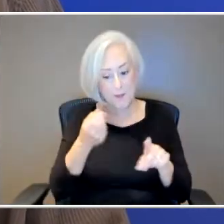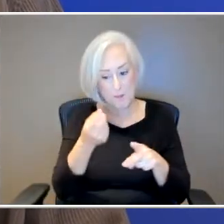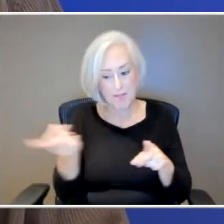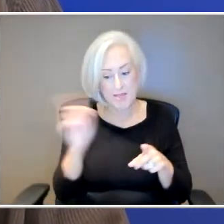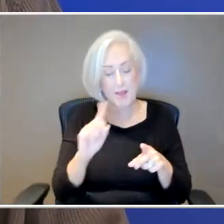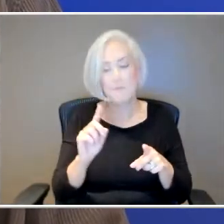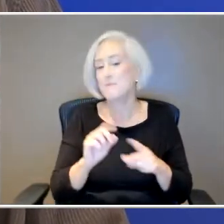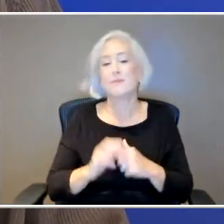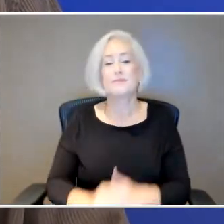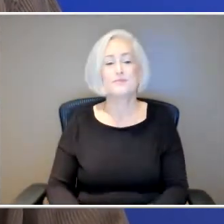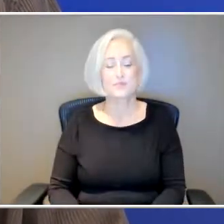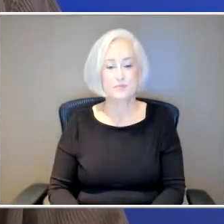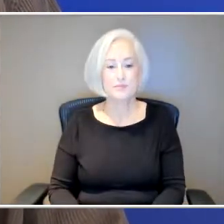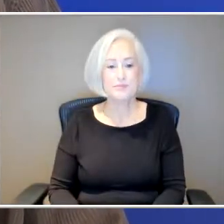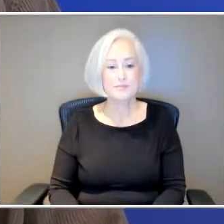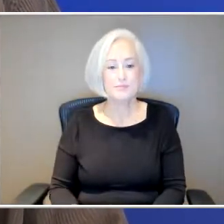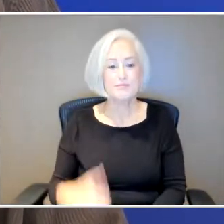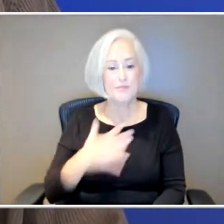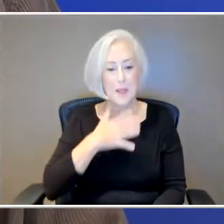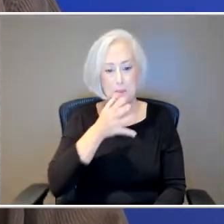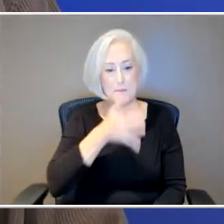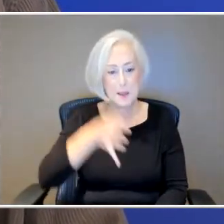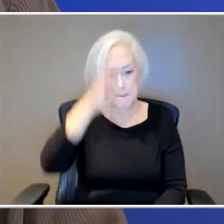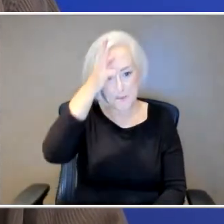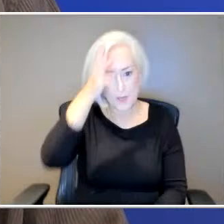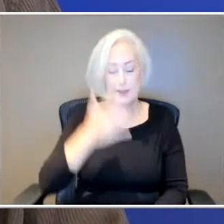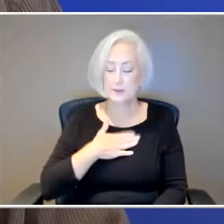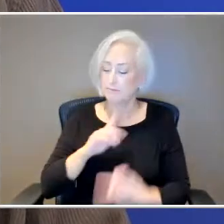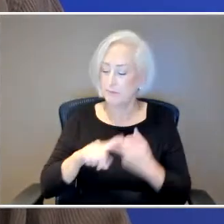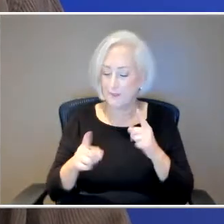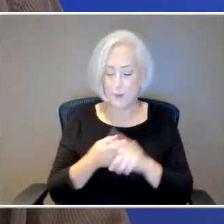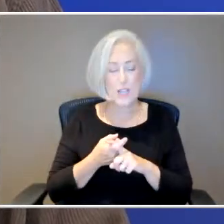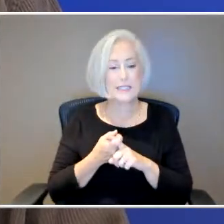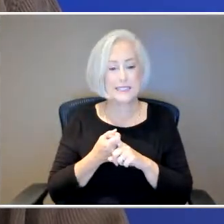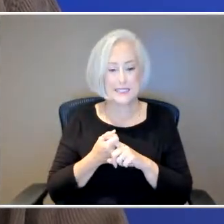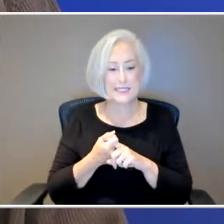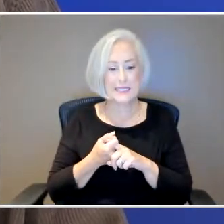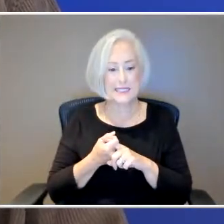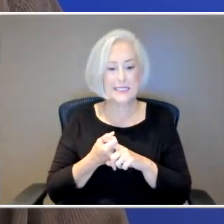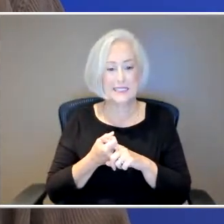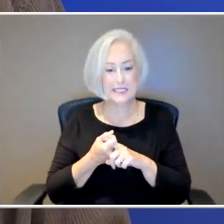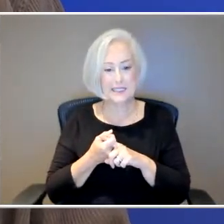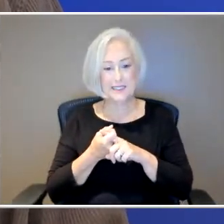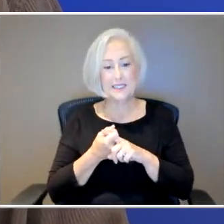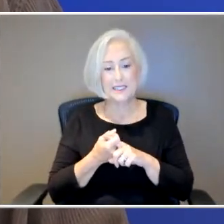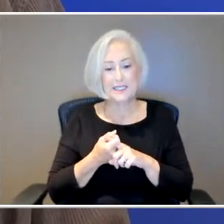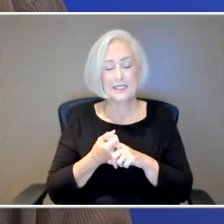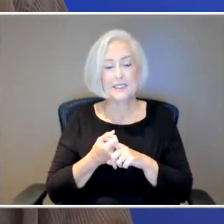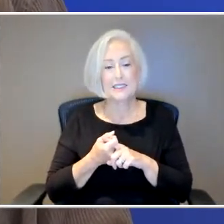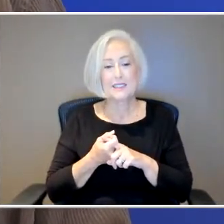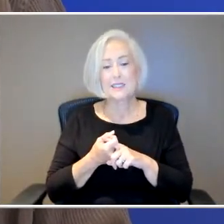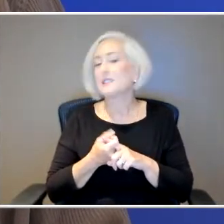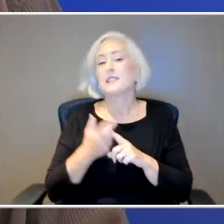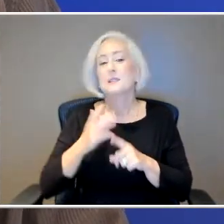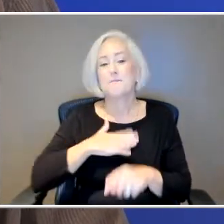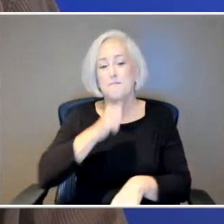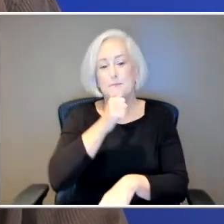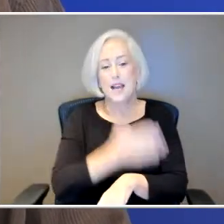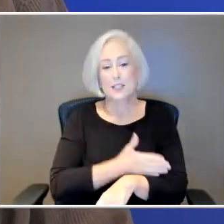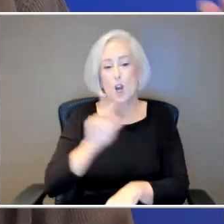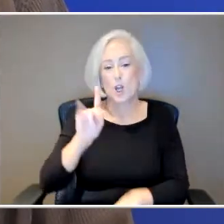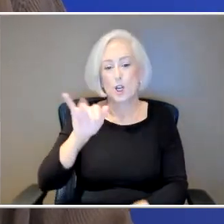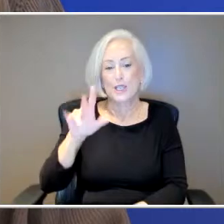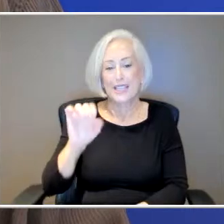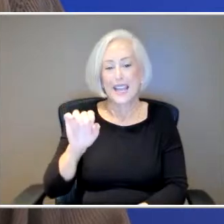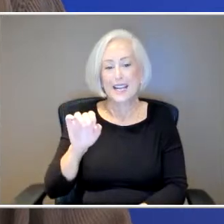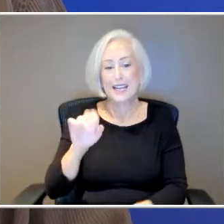and my parents and all of my friends. And I mean, I was at a point where my daughter Katie was my secretary because my